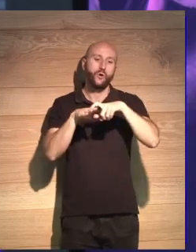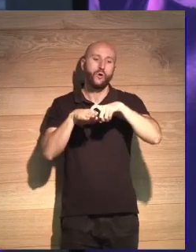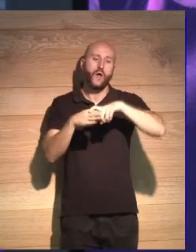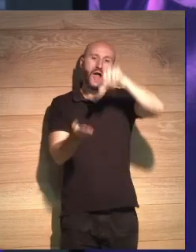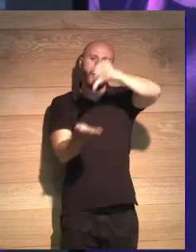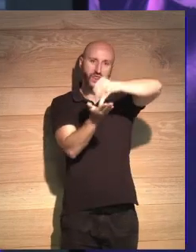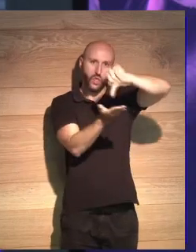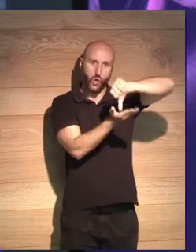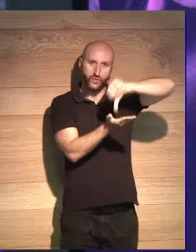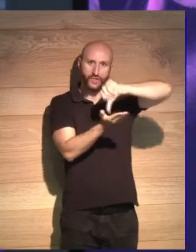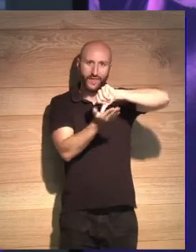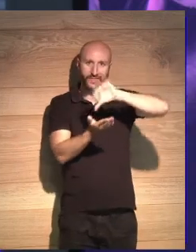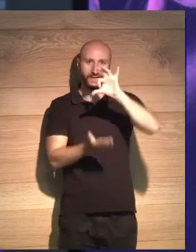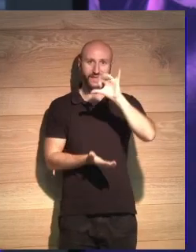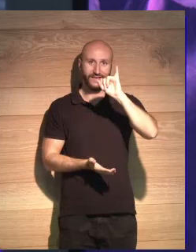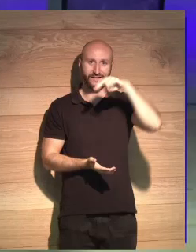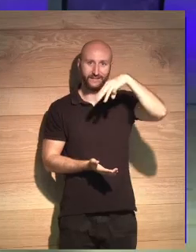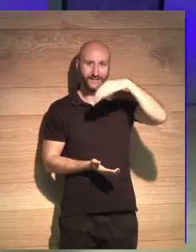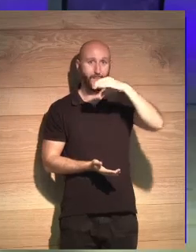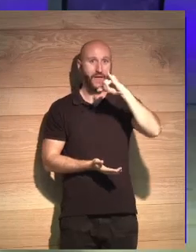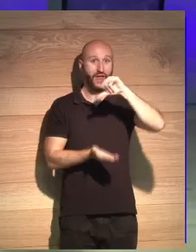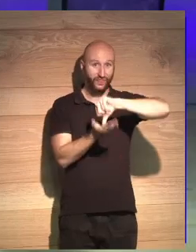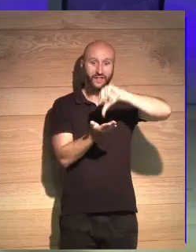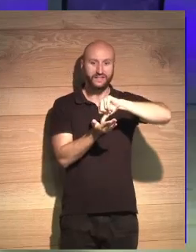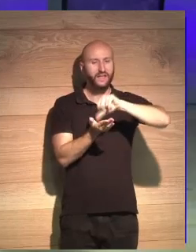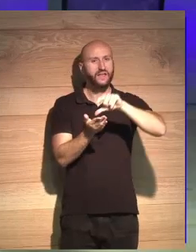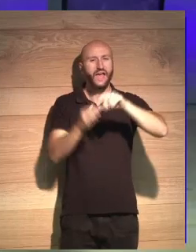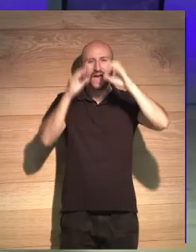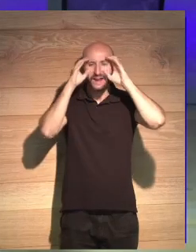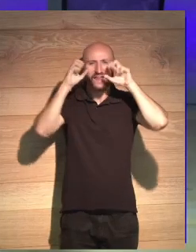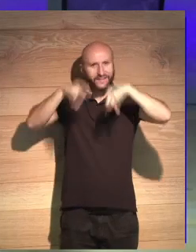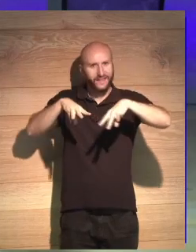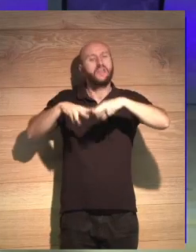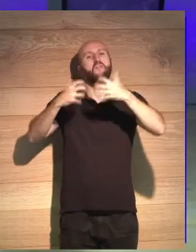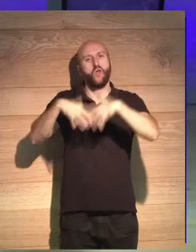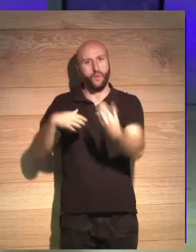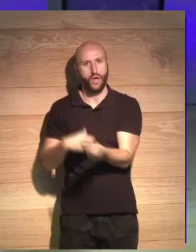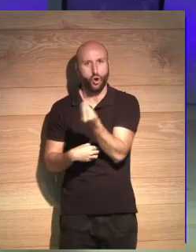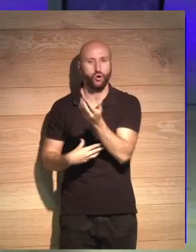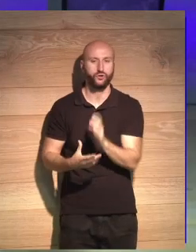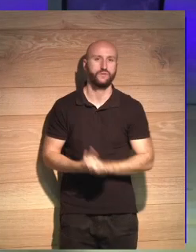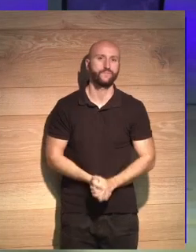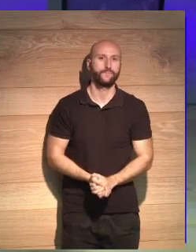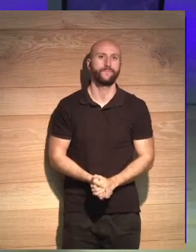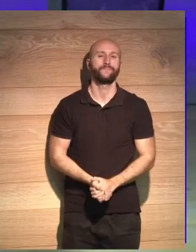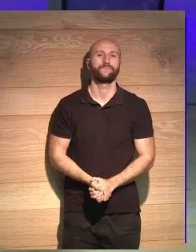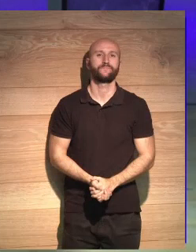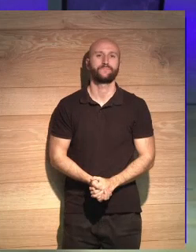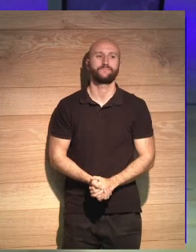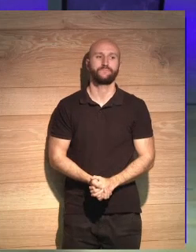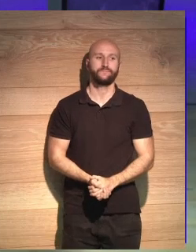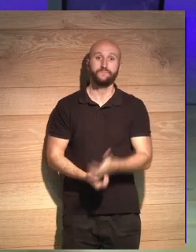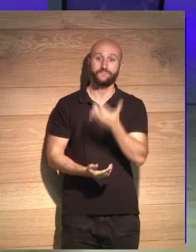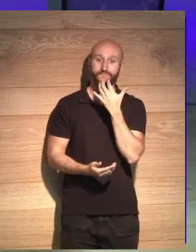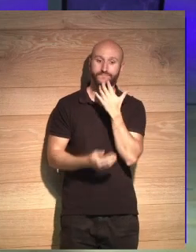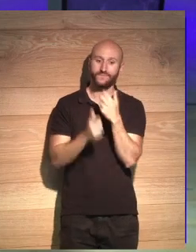For example, the SimCities games, the management games. I think this is a